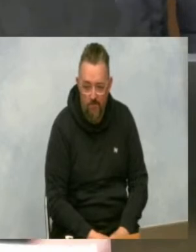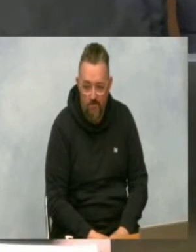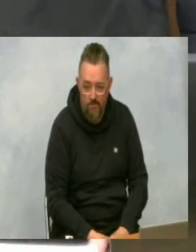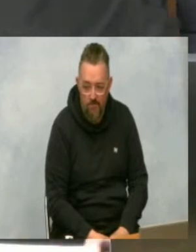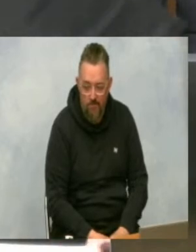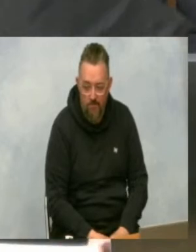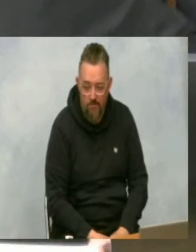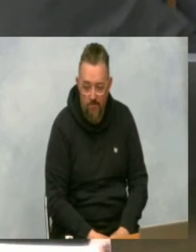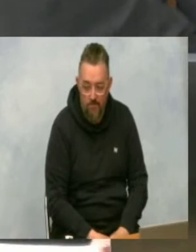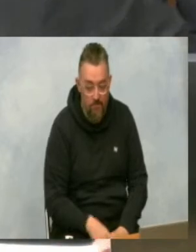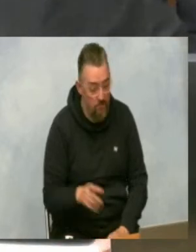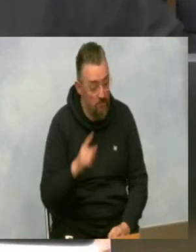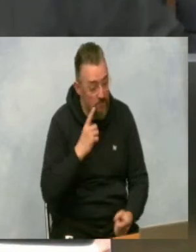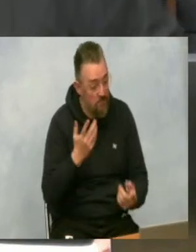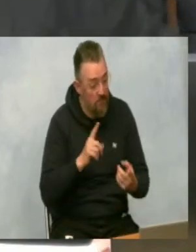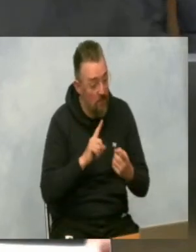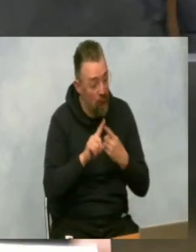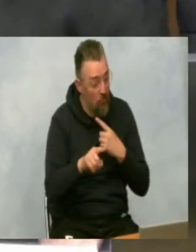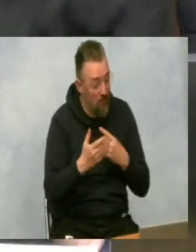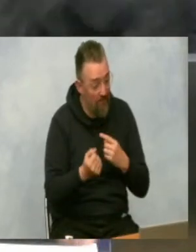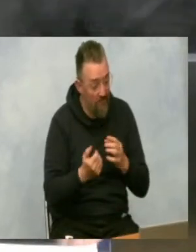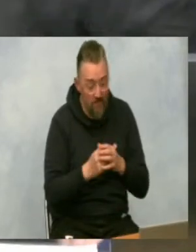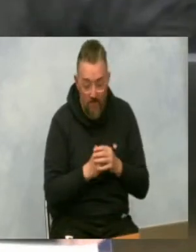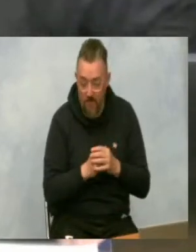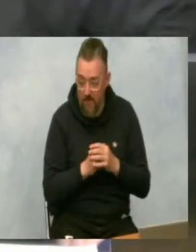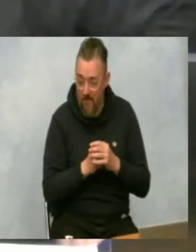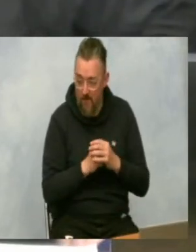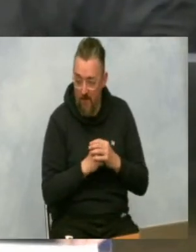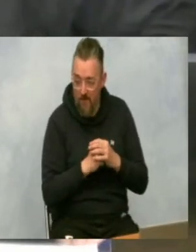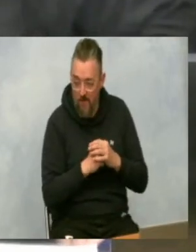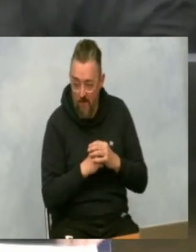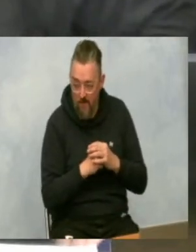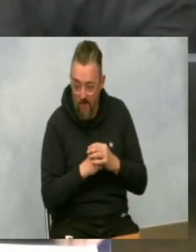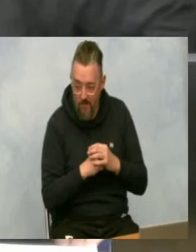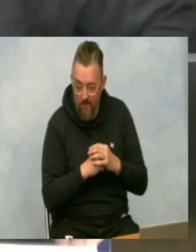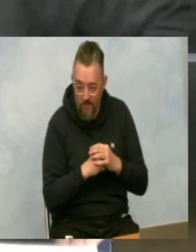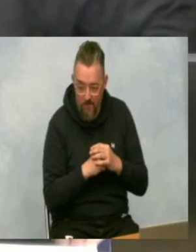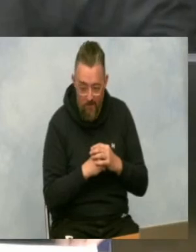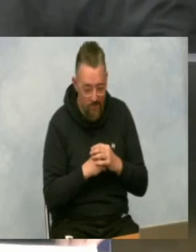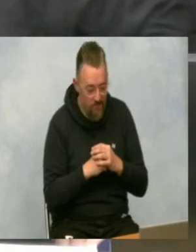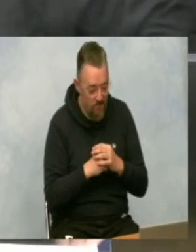Annette, have you got anything to respond to that?